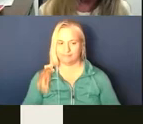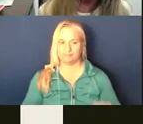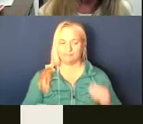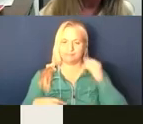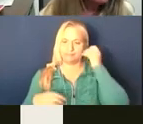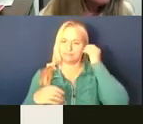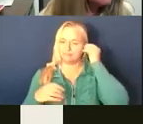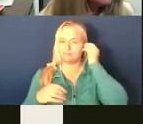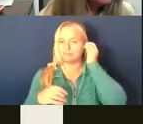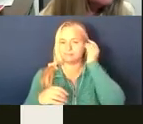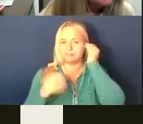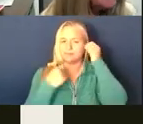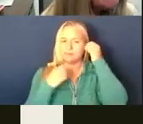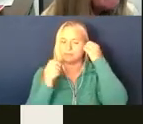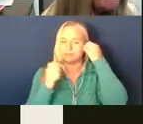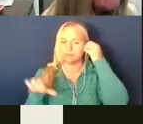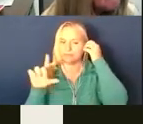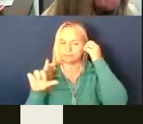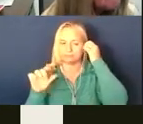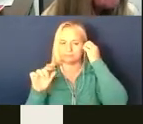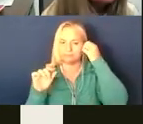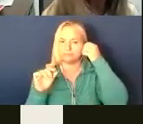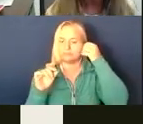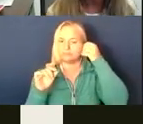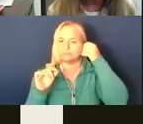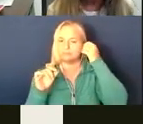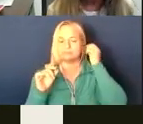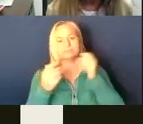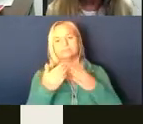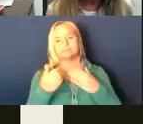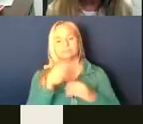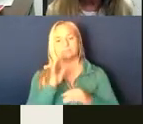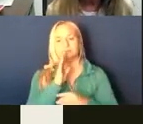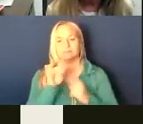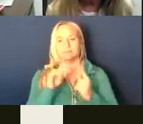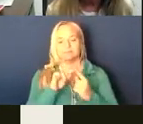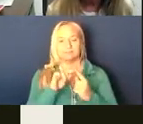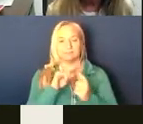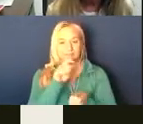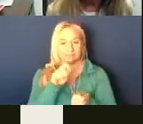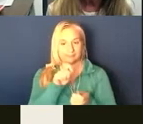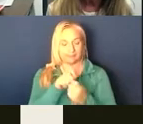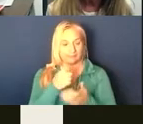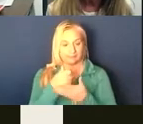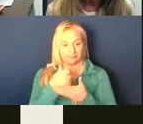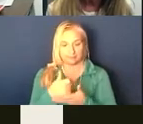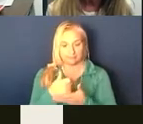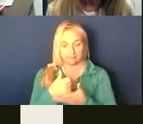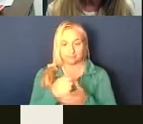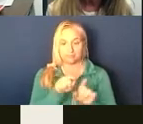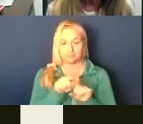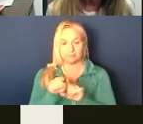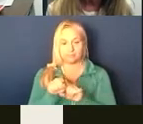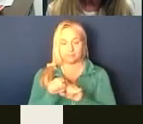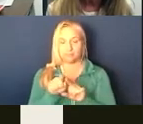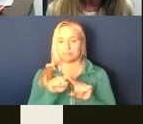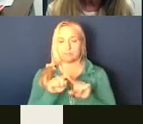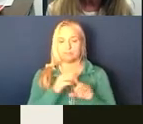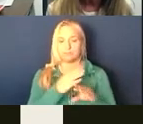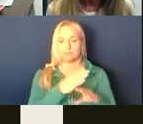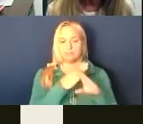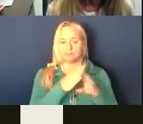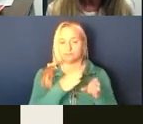Whitney. Before I talk about one of the specific intervention and also prevention strategies